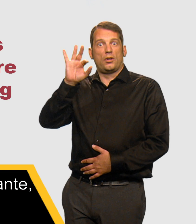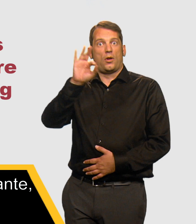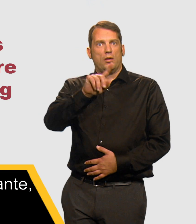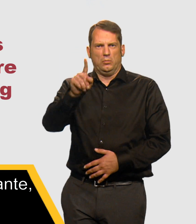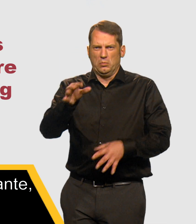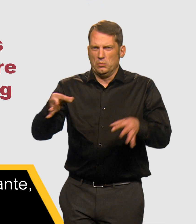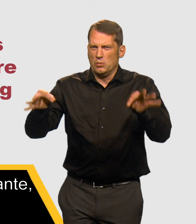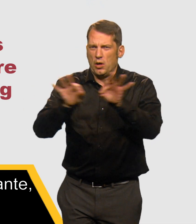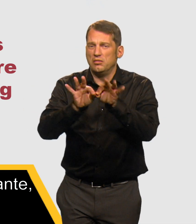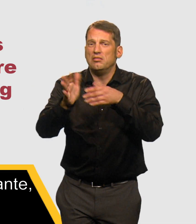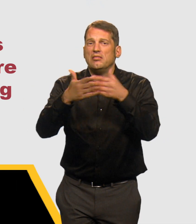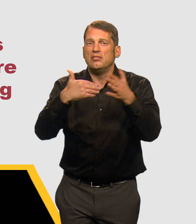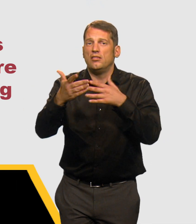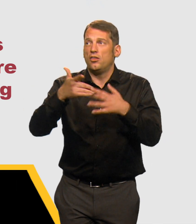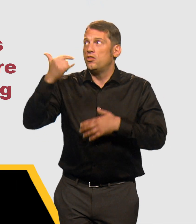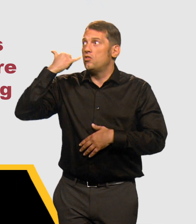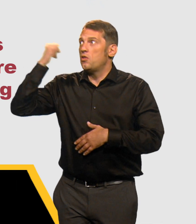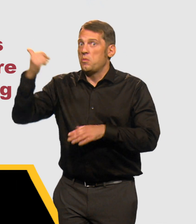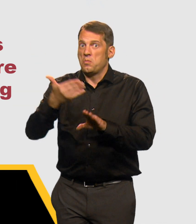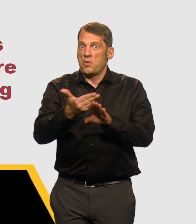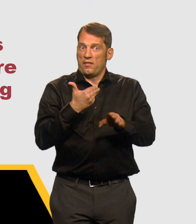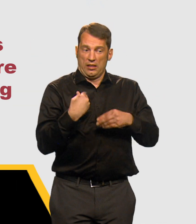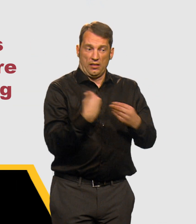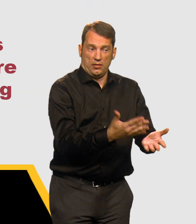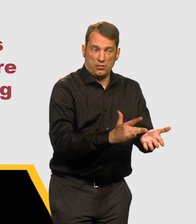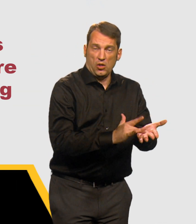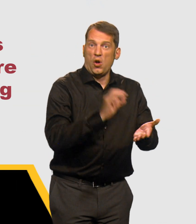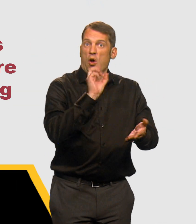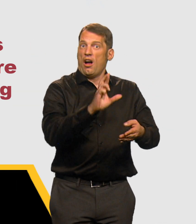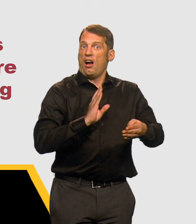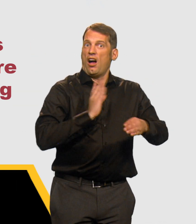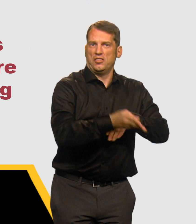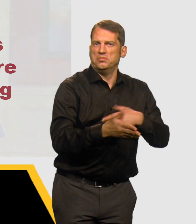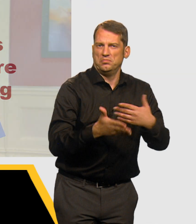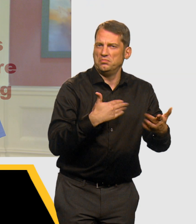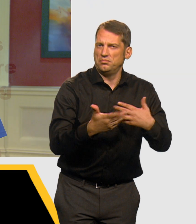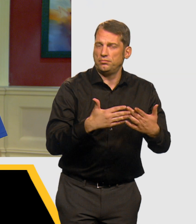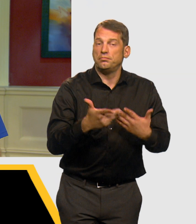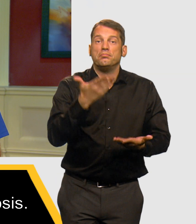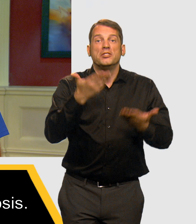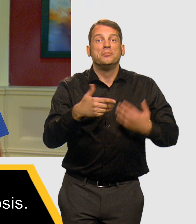very important regardless of whether it's before or after administering